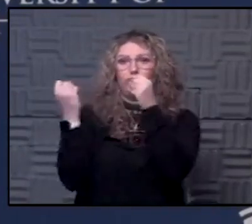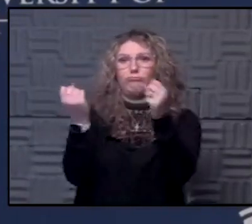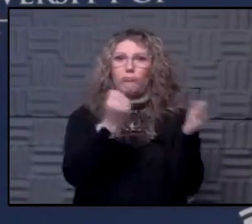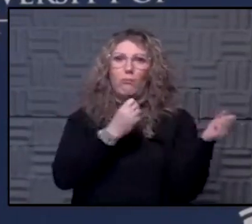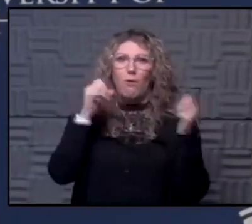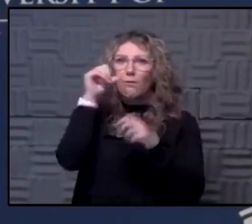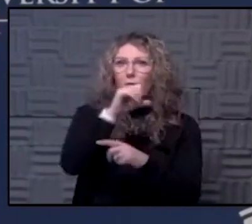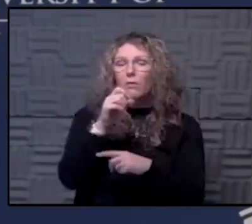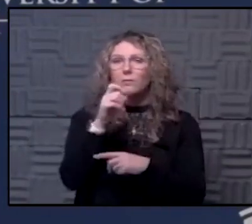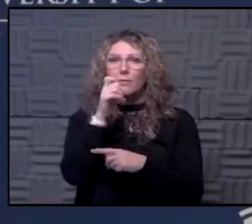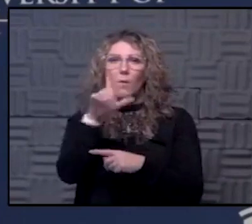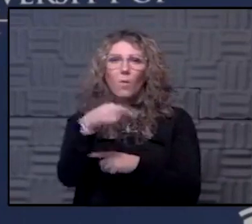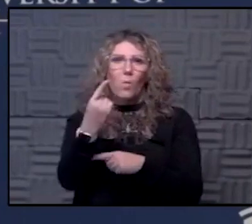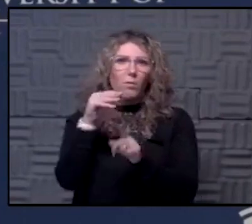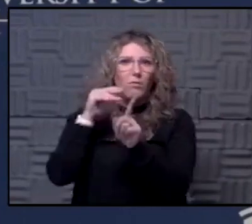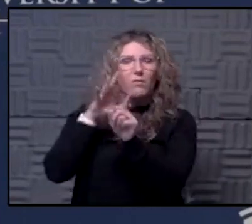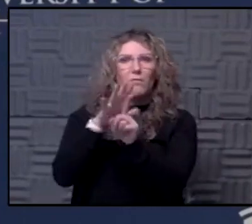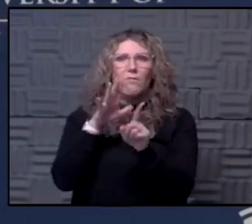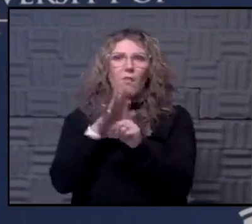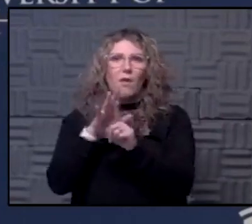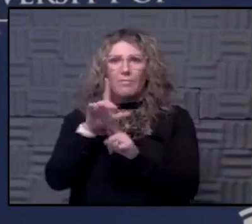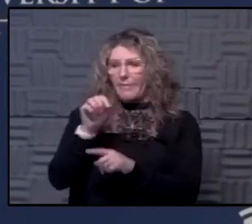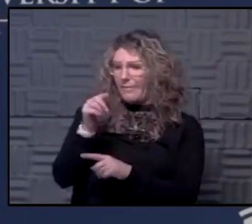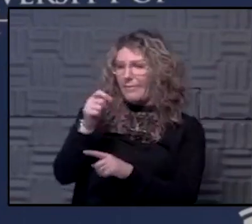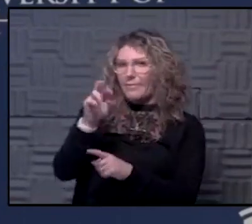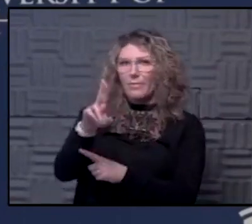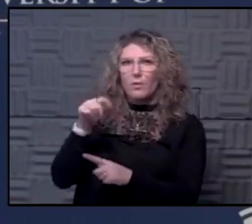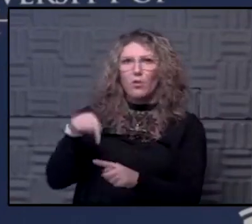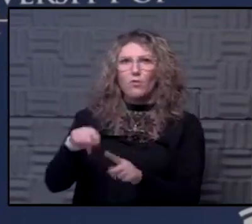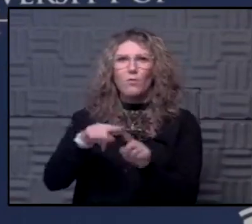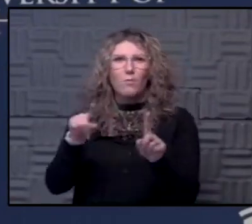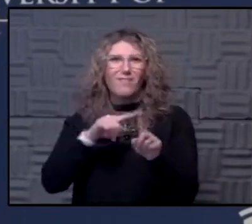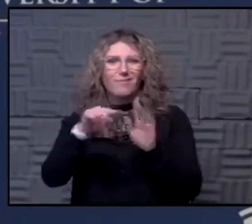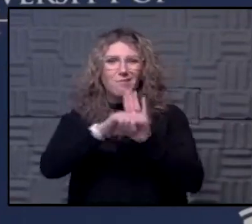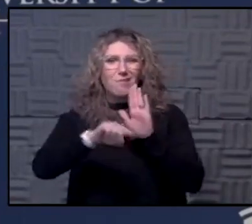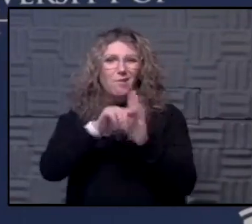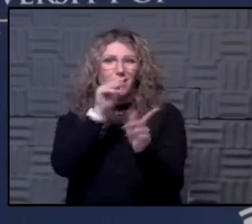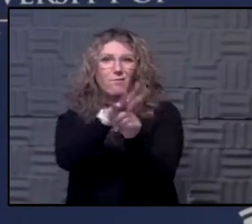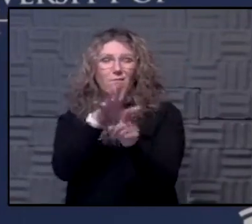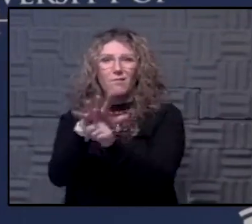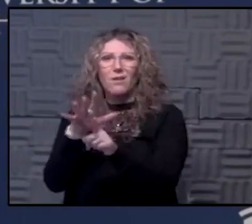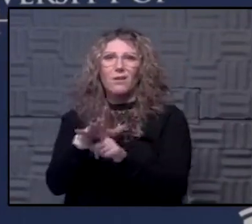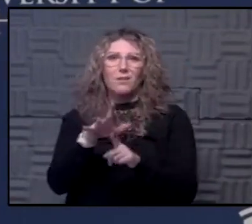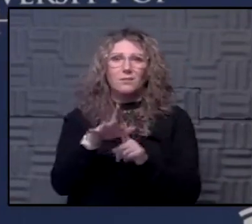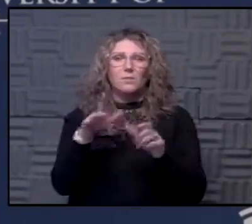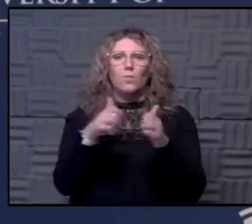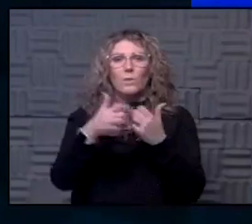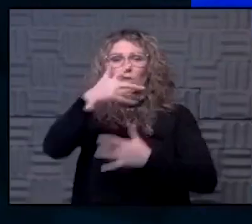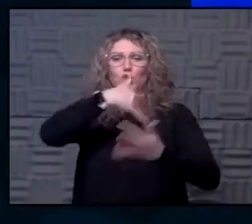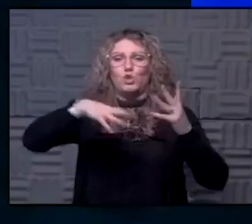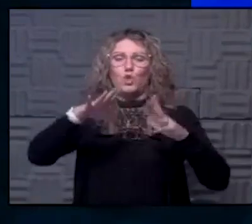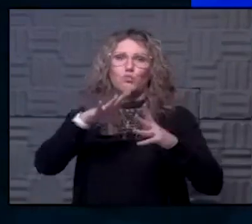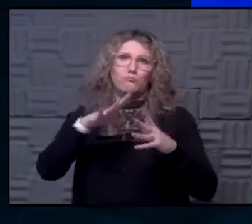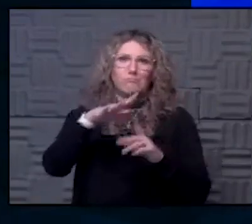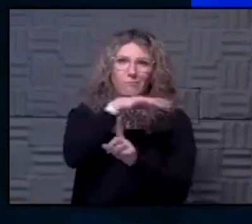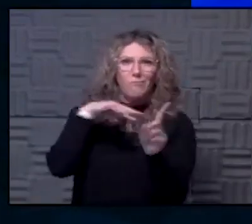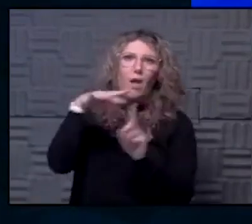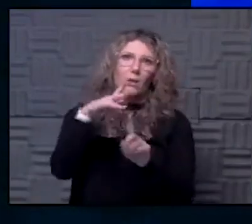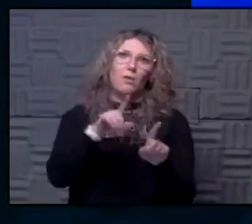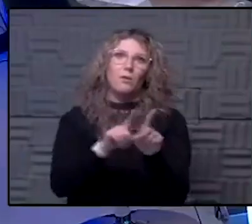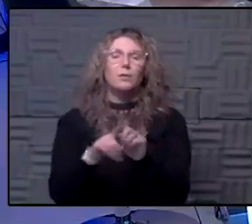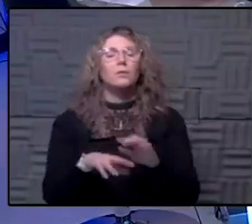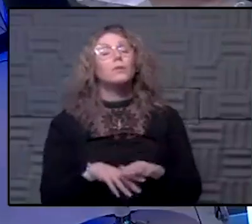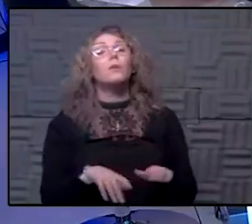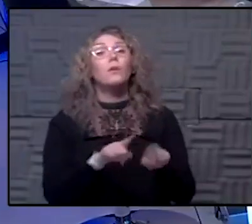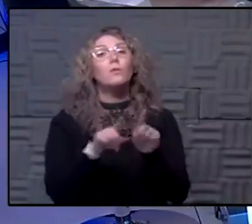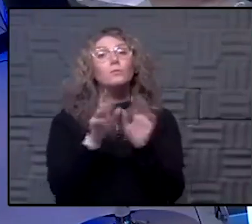the effect on your liver that those high numbers of drinking, but all the other negative effects that can happen in the psychosocial environment. It's also, I think, important to